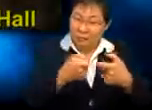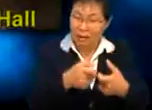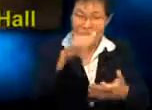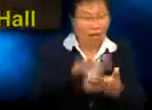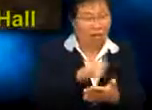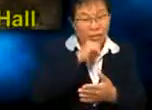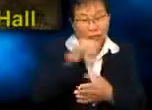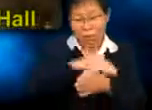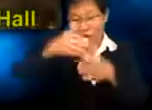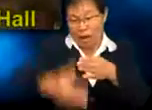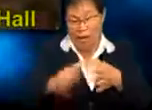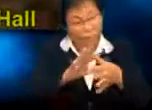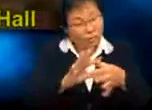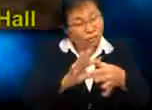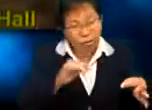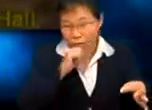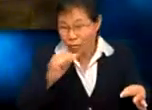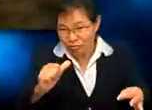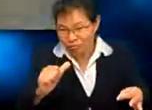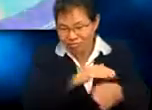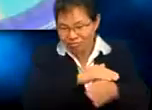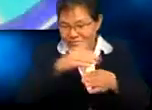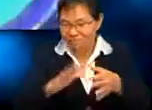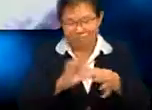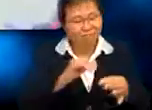And that's not the end of the story yet.